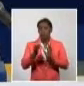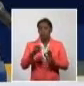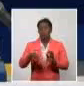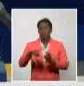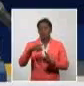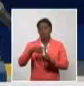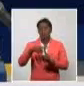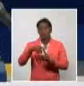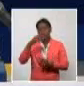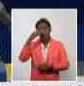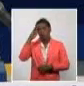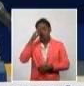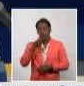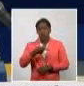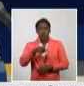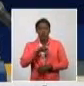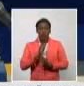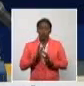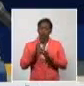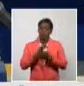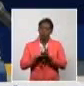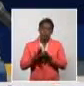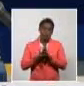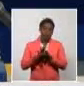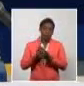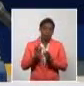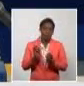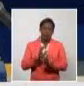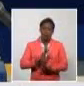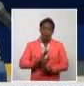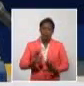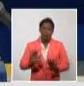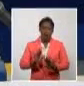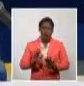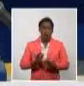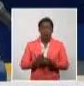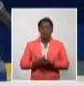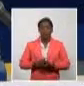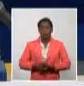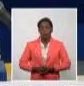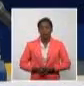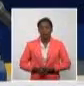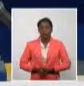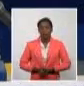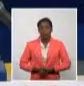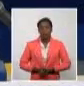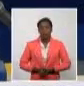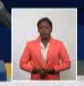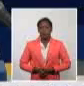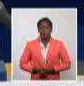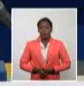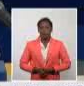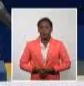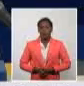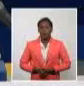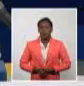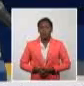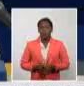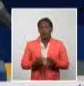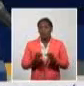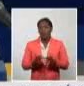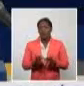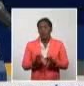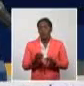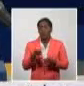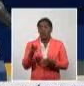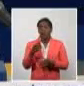Although restrictions are in place, we have reported here that there have been cases of migratory flow in our country, mainly related